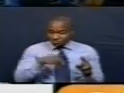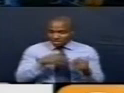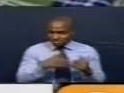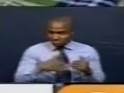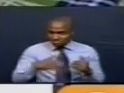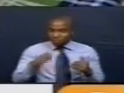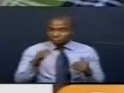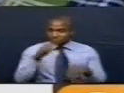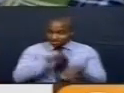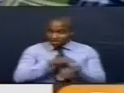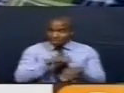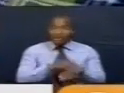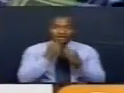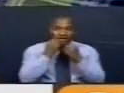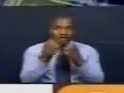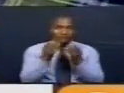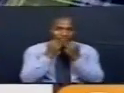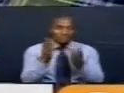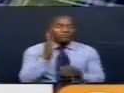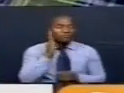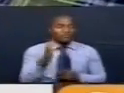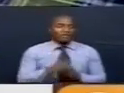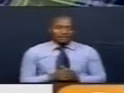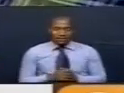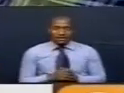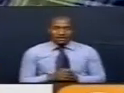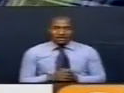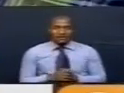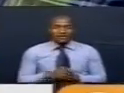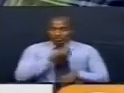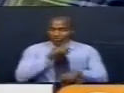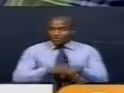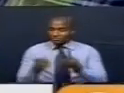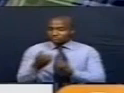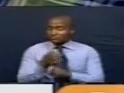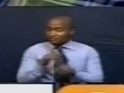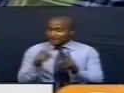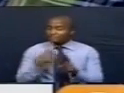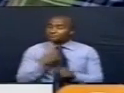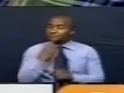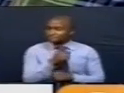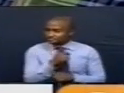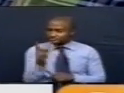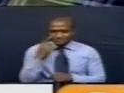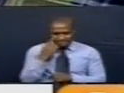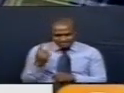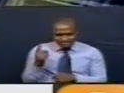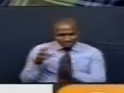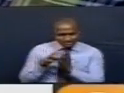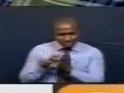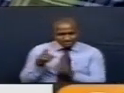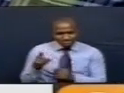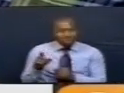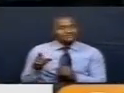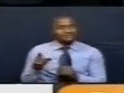us, we'll be giving them to you as well as and when we get them. But what I can tell you right now, judging by the situation here, is that nothing has